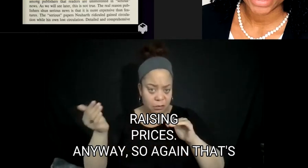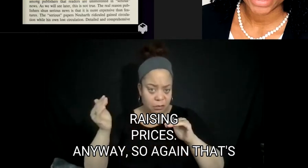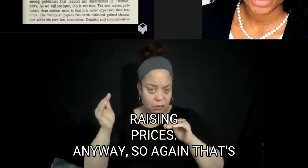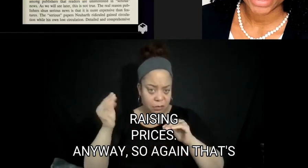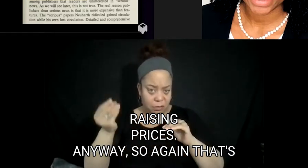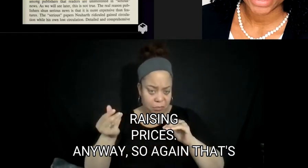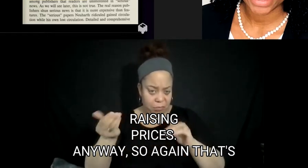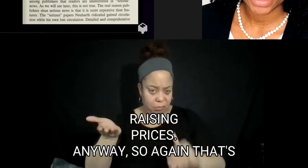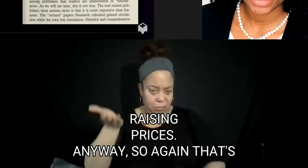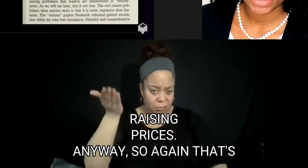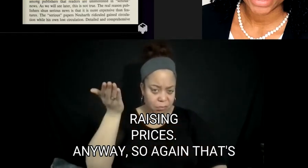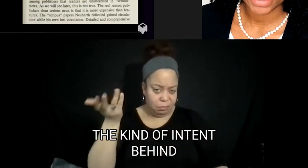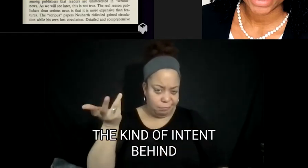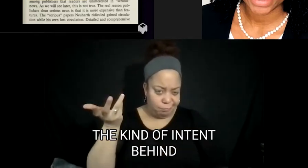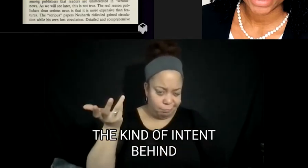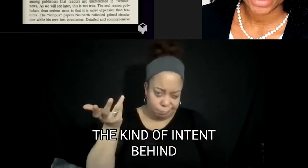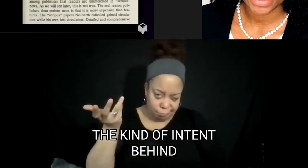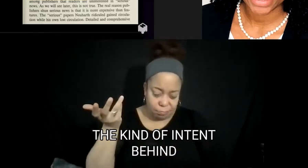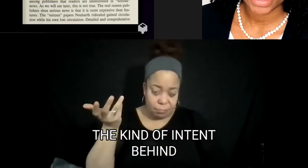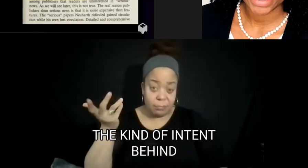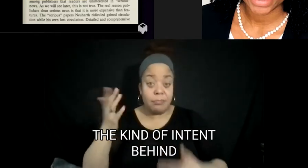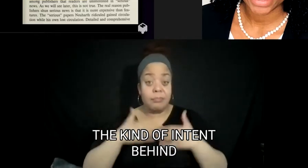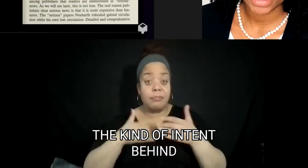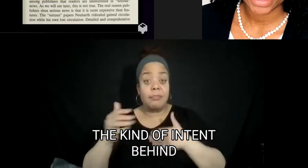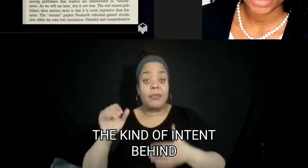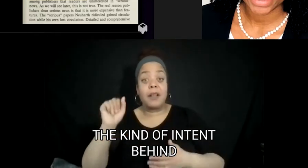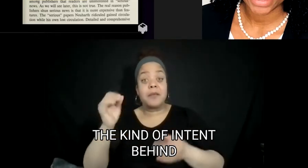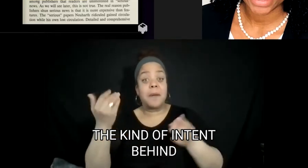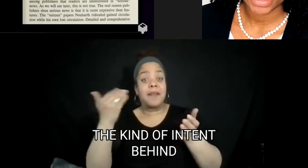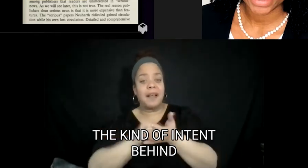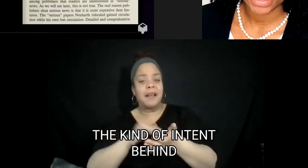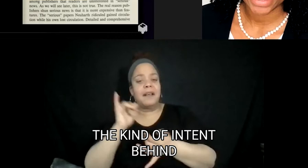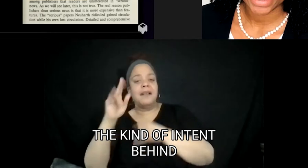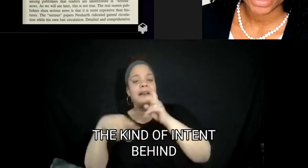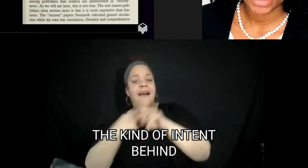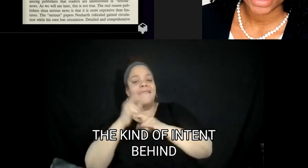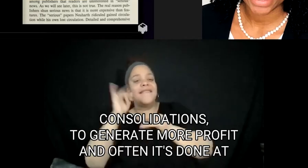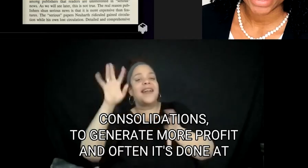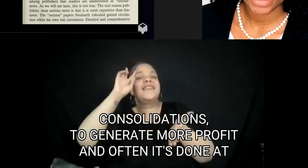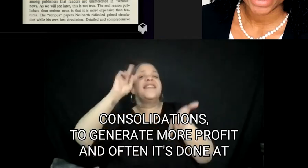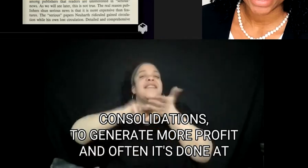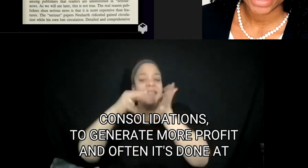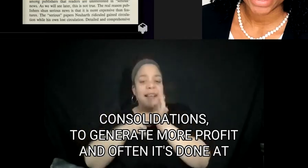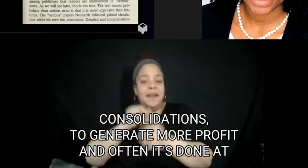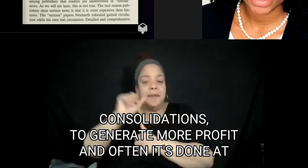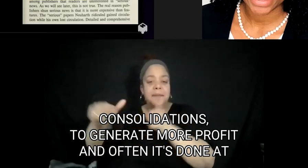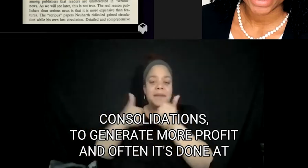generate more profit. And often it's done at the expense of the content that these media institutions used to